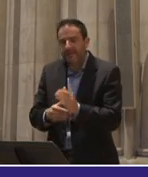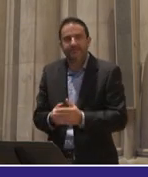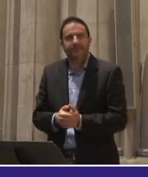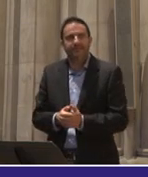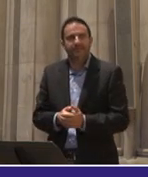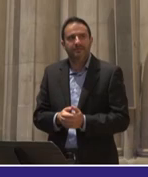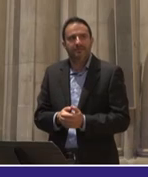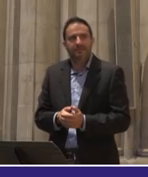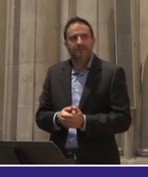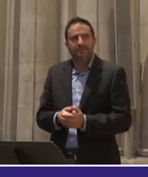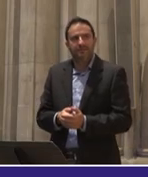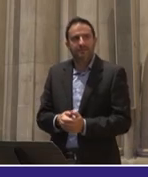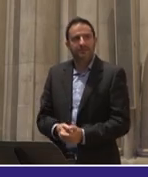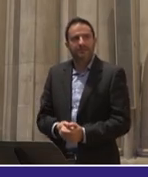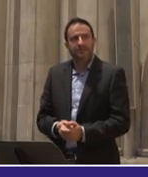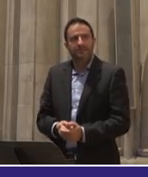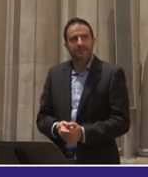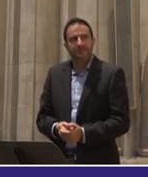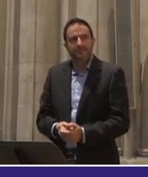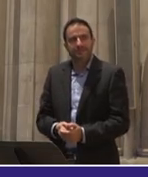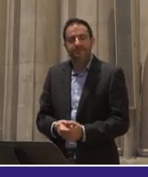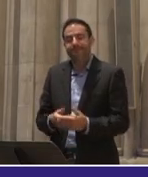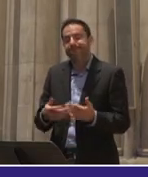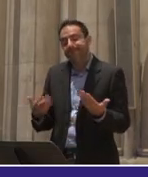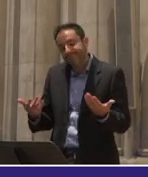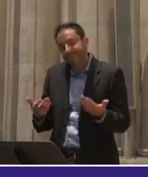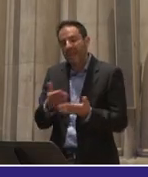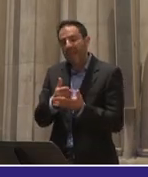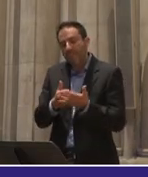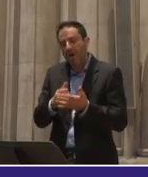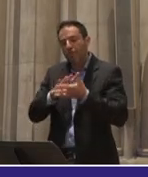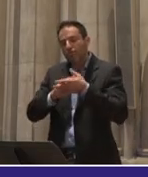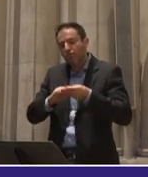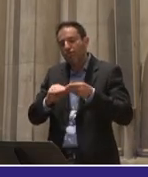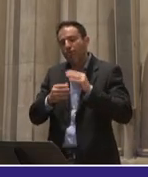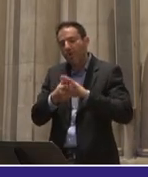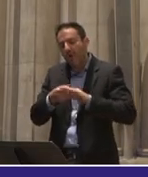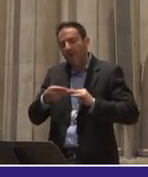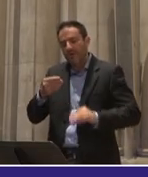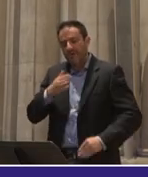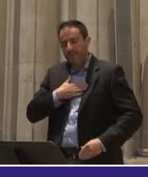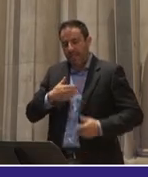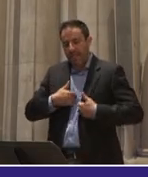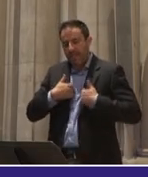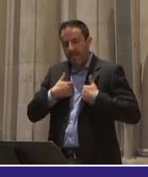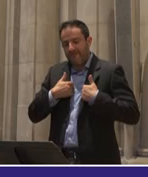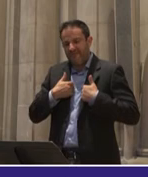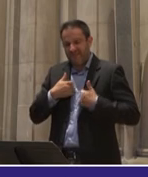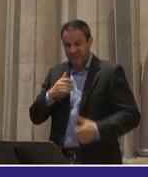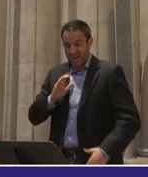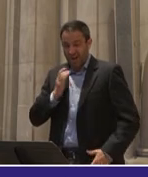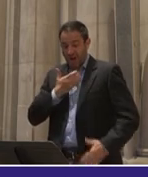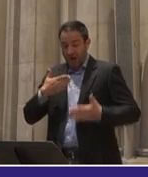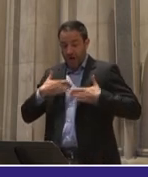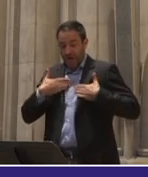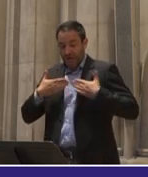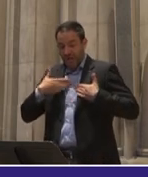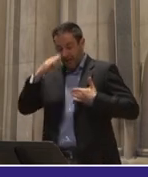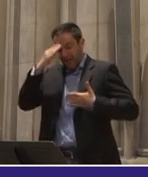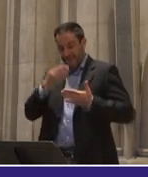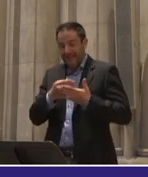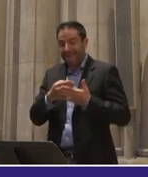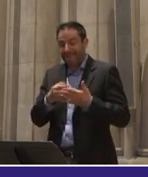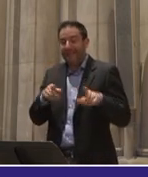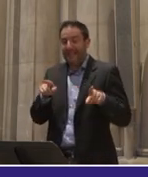a part of the story of my life. And incidentally, our younger son, Patrick, like his mom,